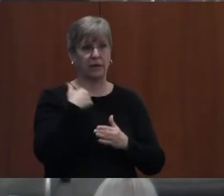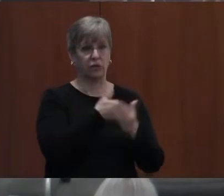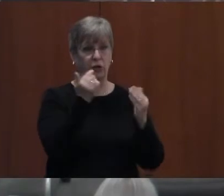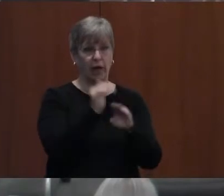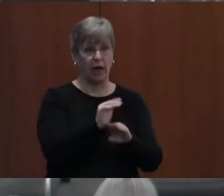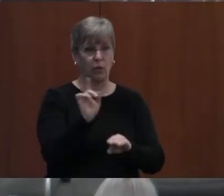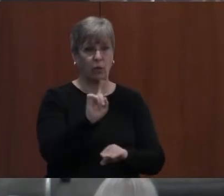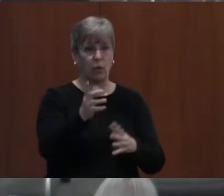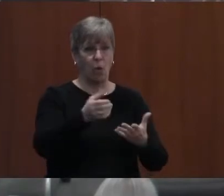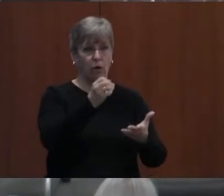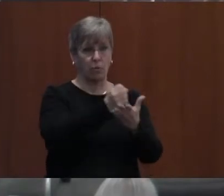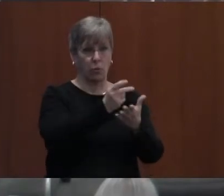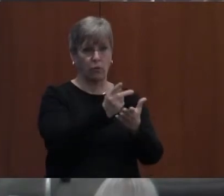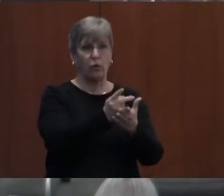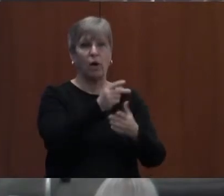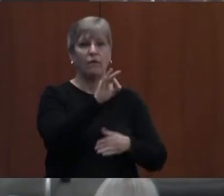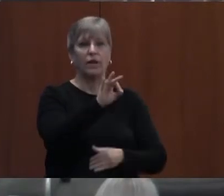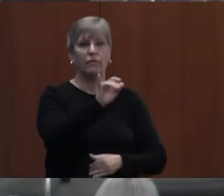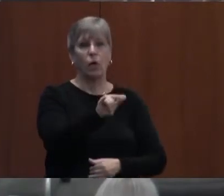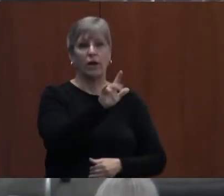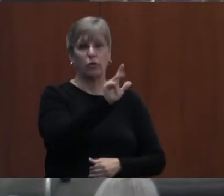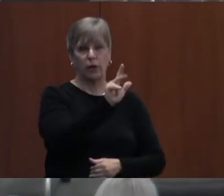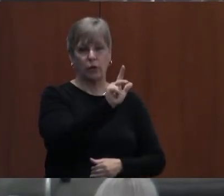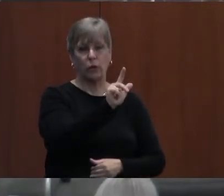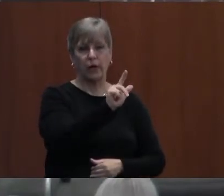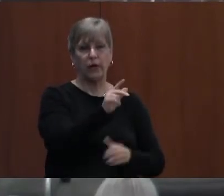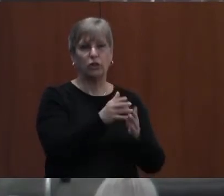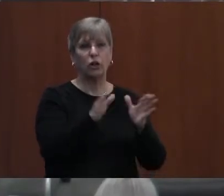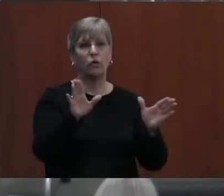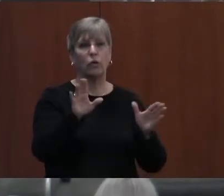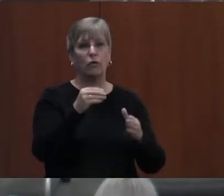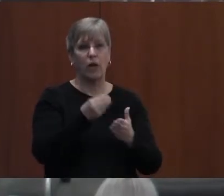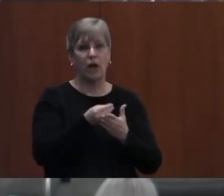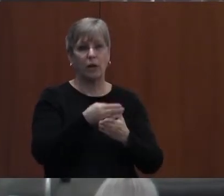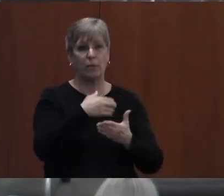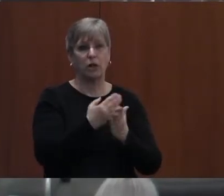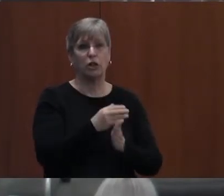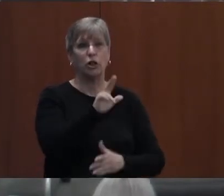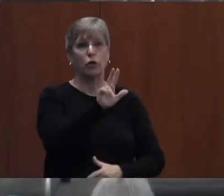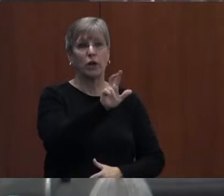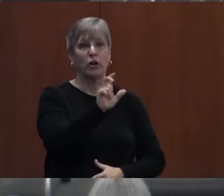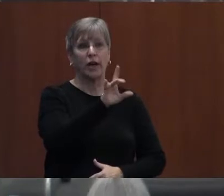where we're seeking your approval of the FY23 general fund budget at